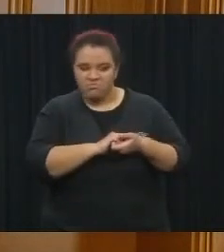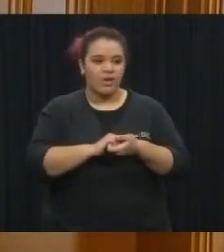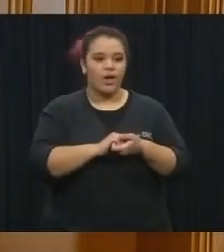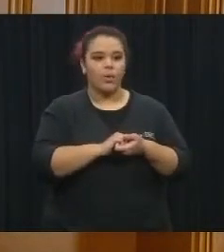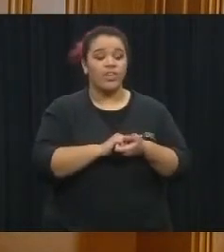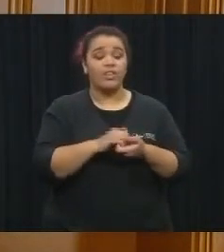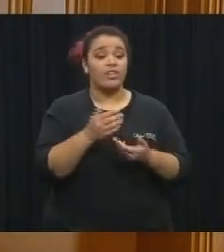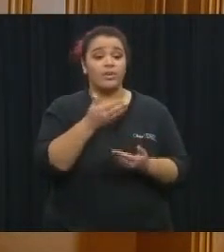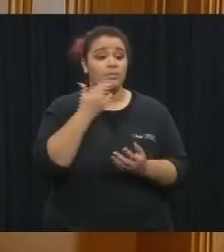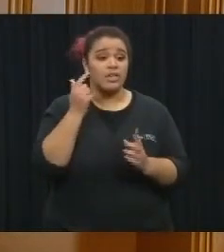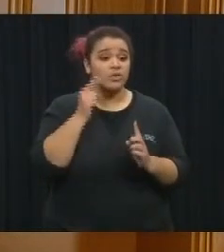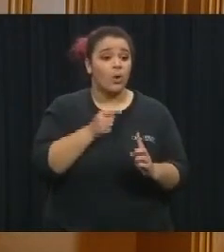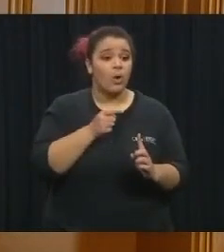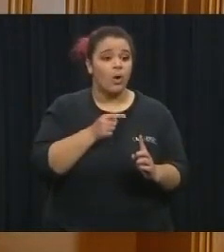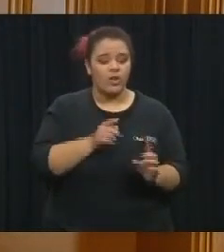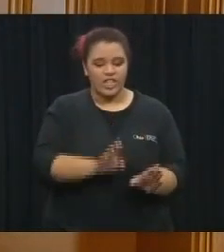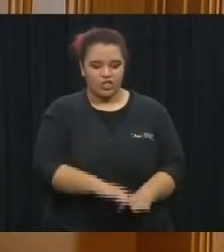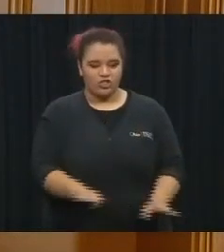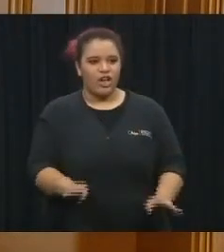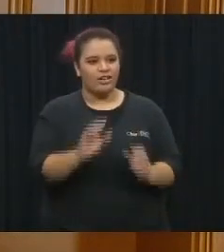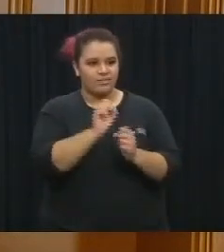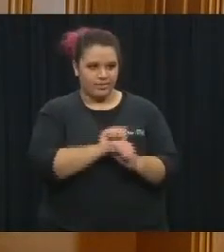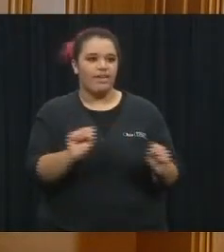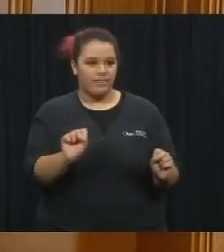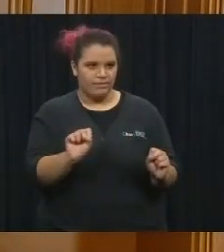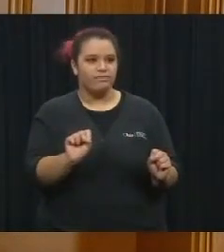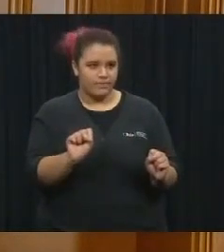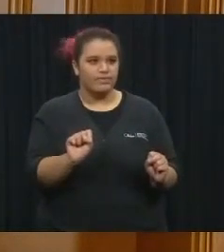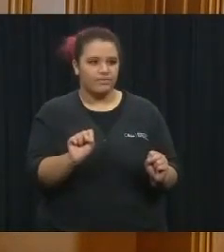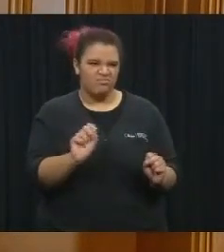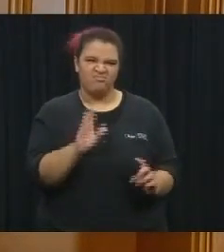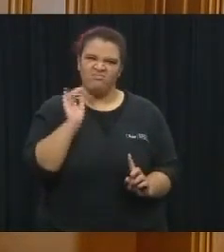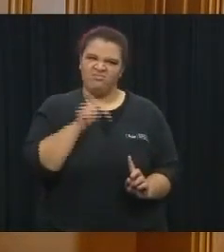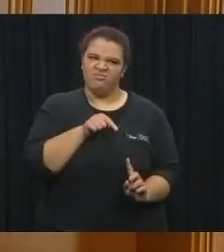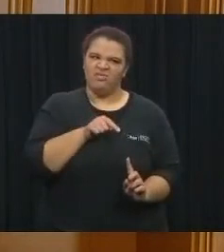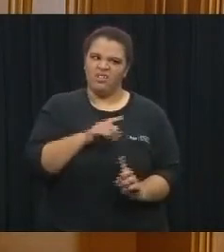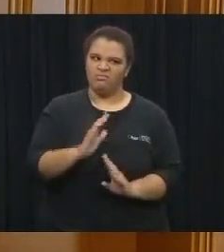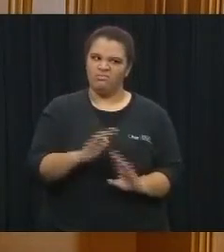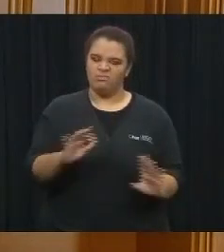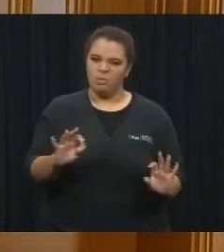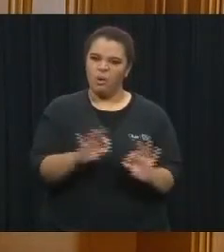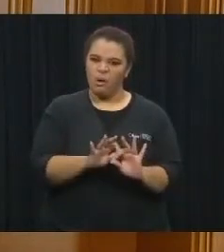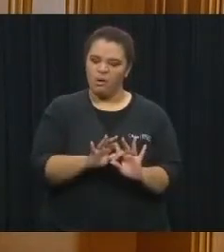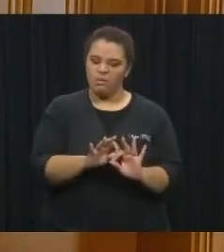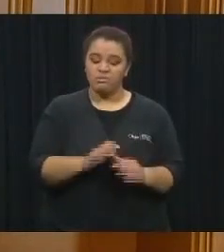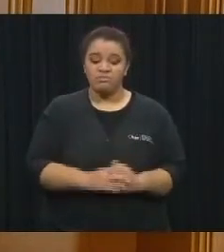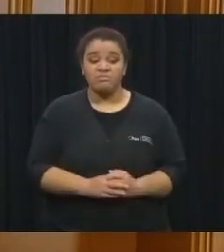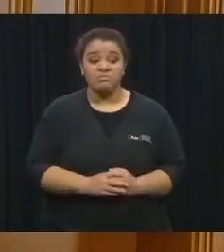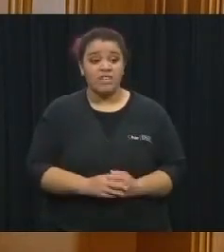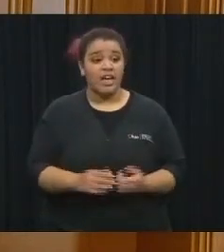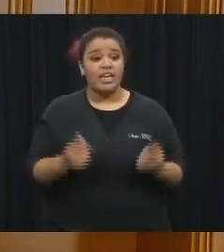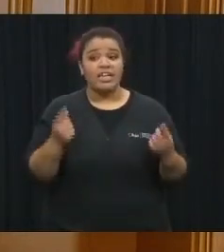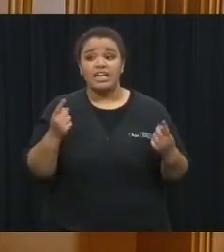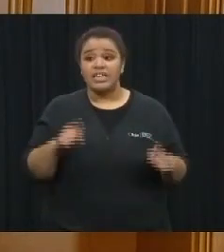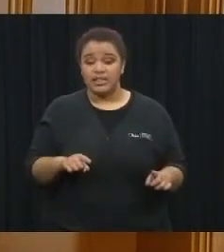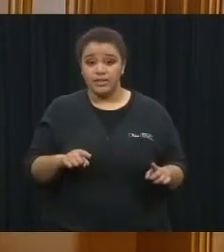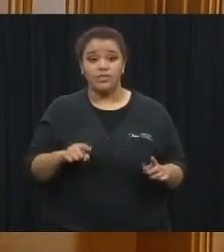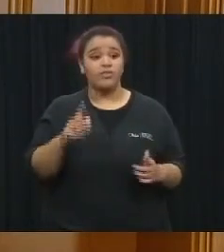child. There's nothing more important than that. If there is something that has to be